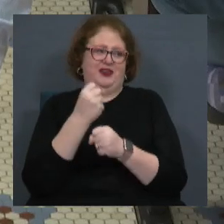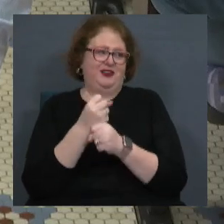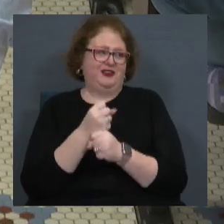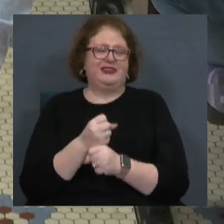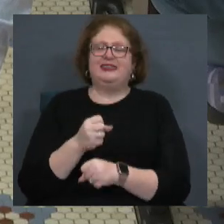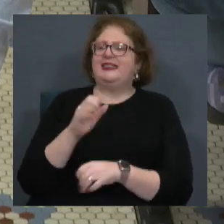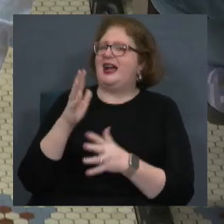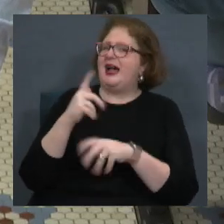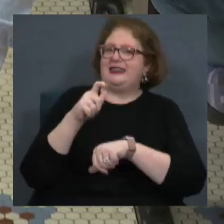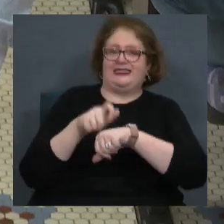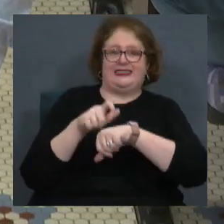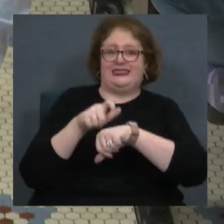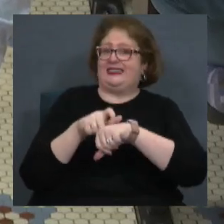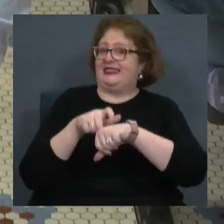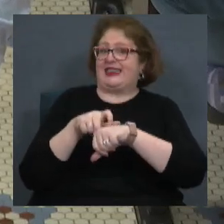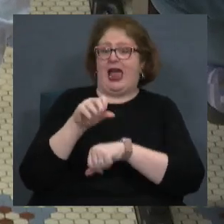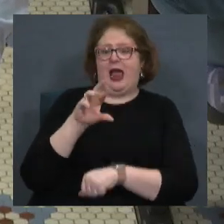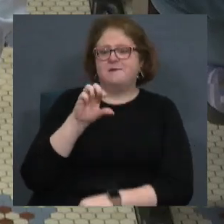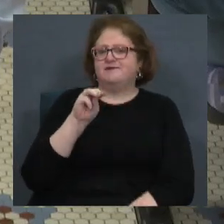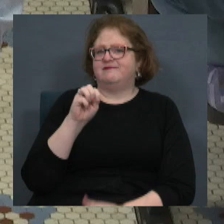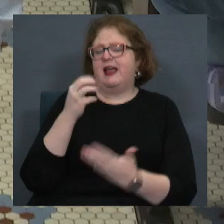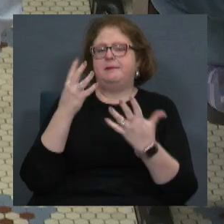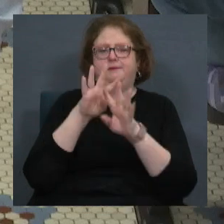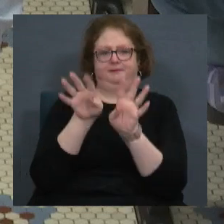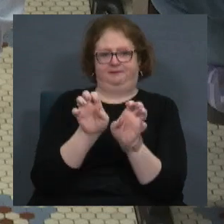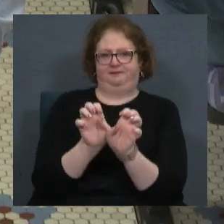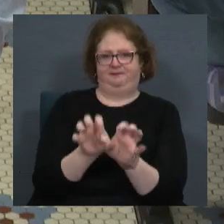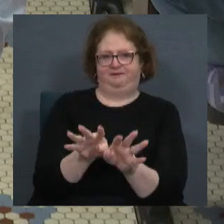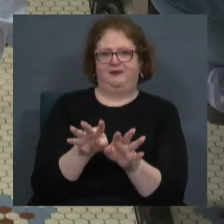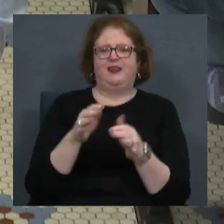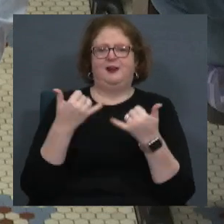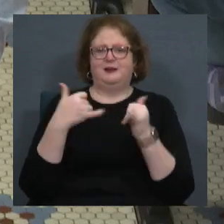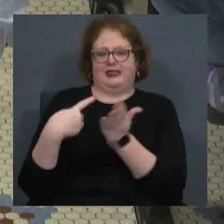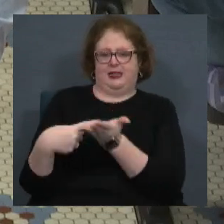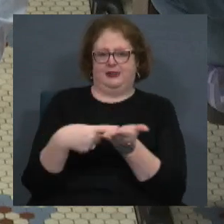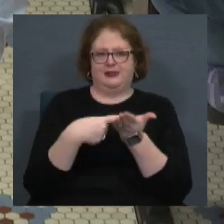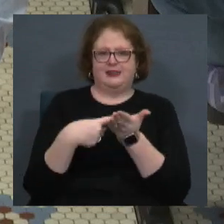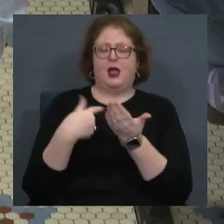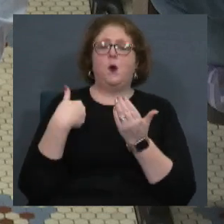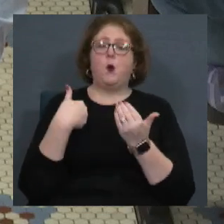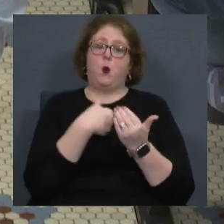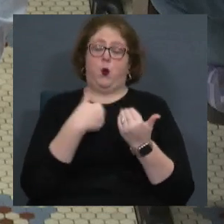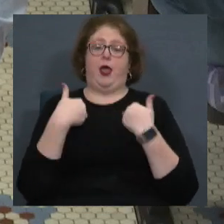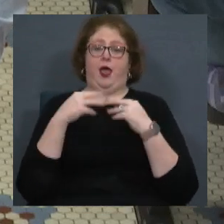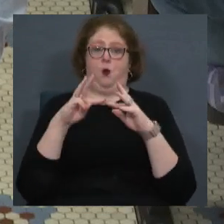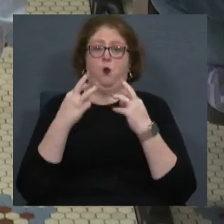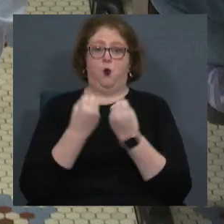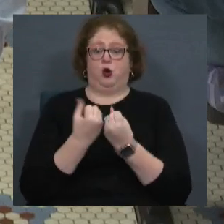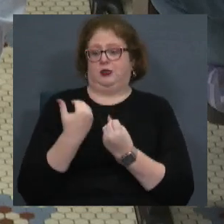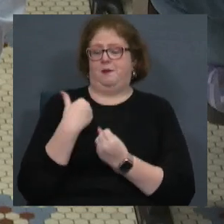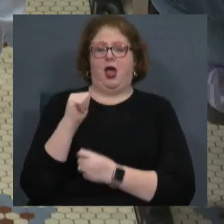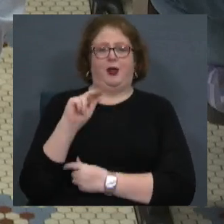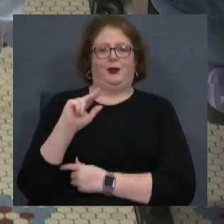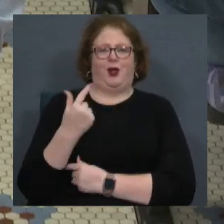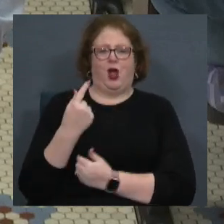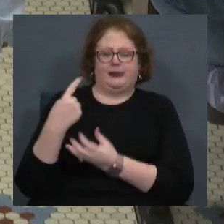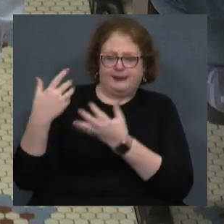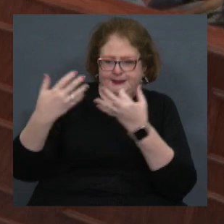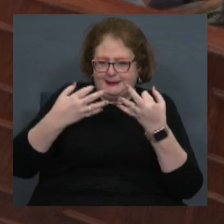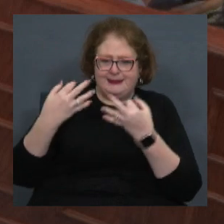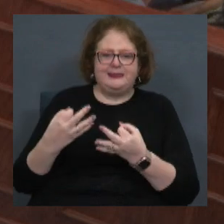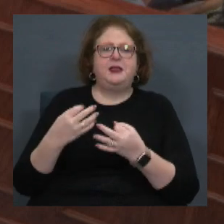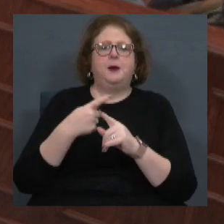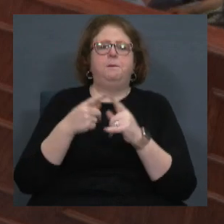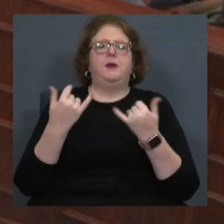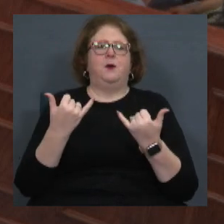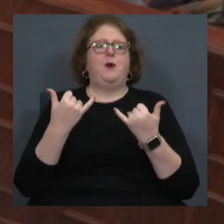been determined. That's what the commission is currently looking at. They had a workshop back in August, so they're looking at putting that schedule together, ma'am, with